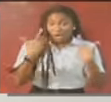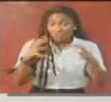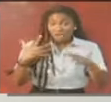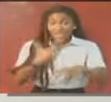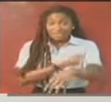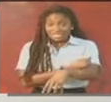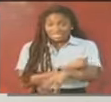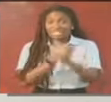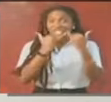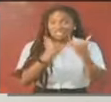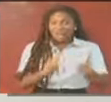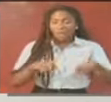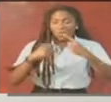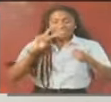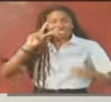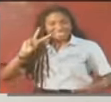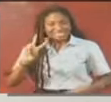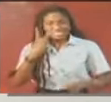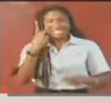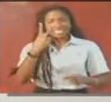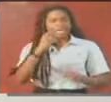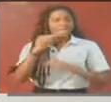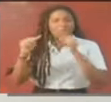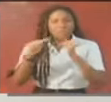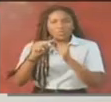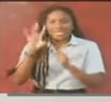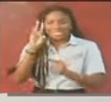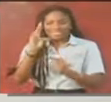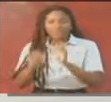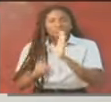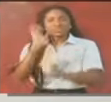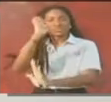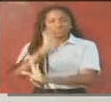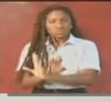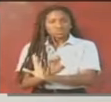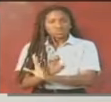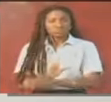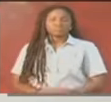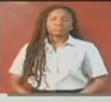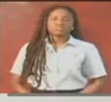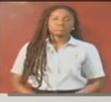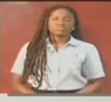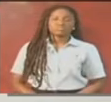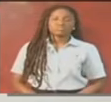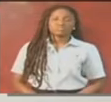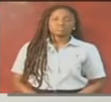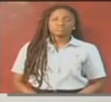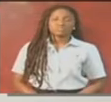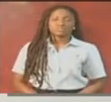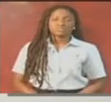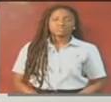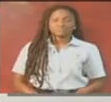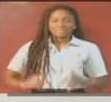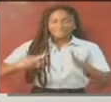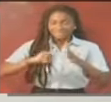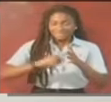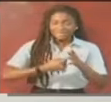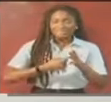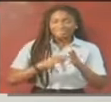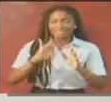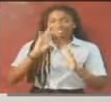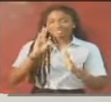vaccinated that will be scheduled to come back for their second dose of the vaccine to complete that